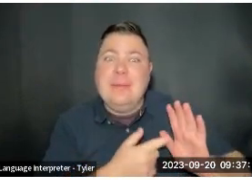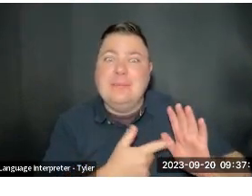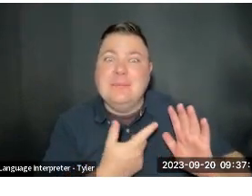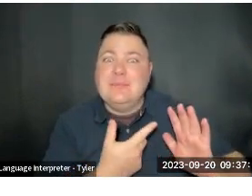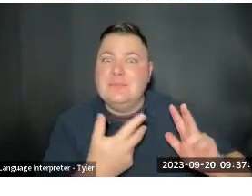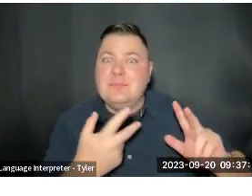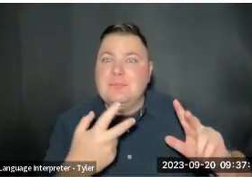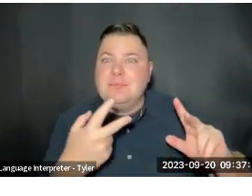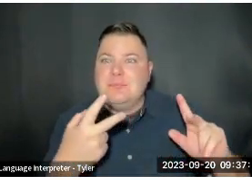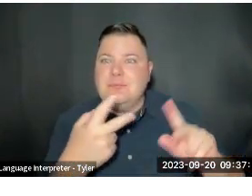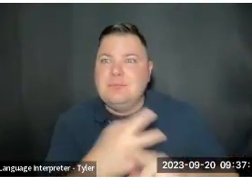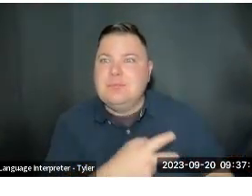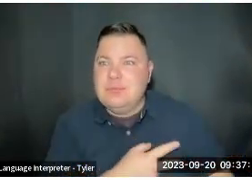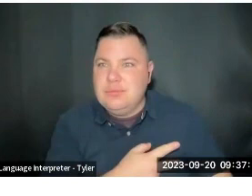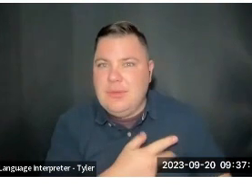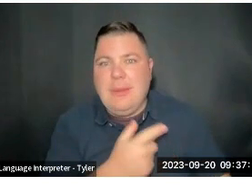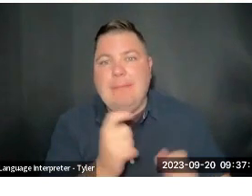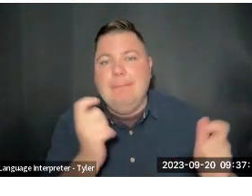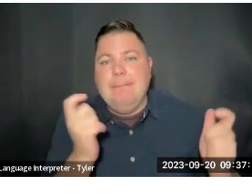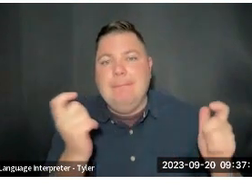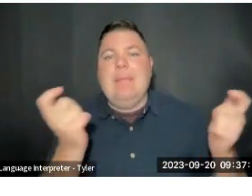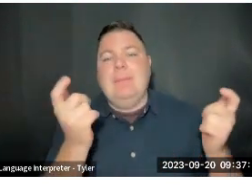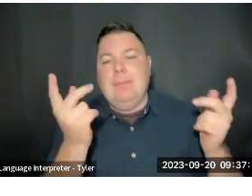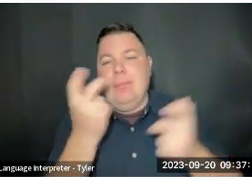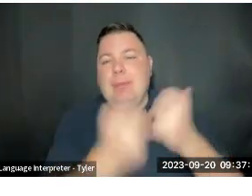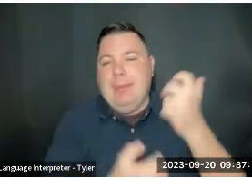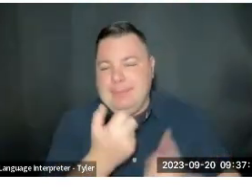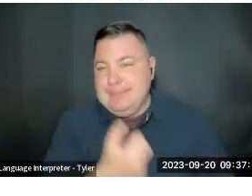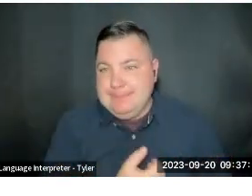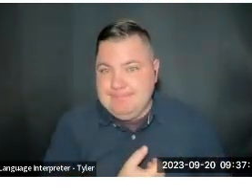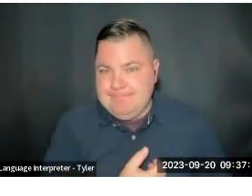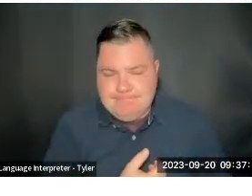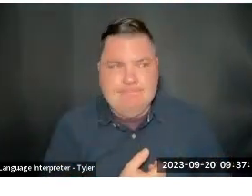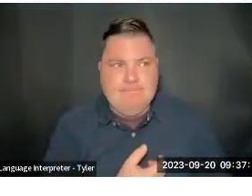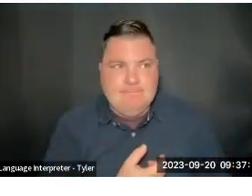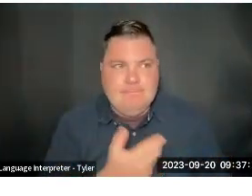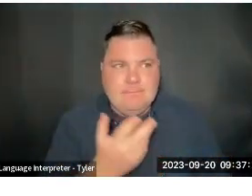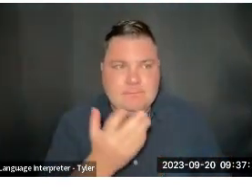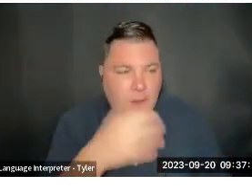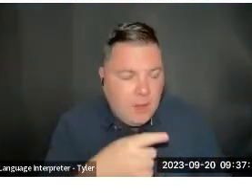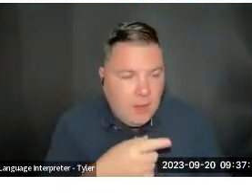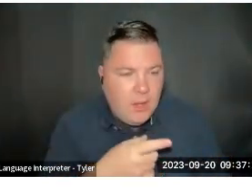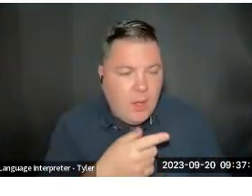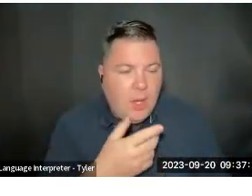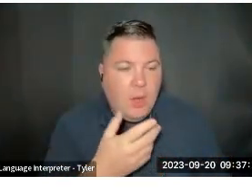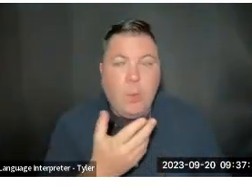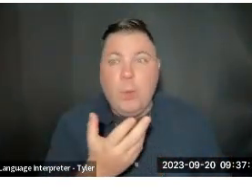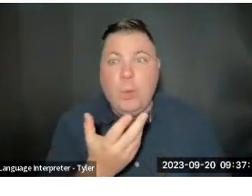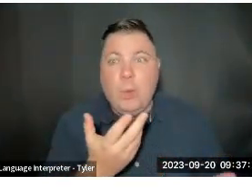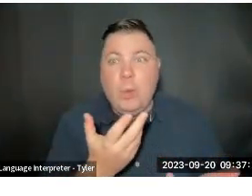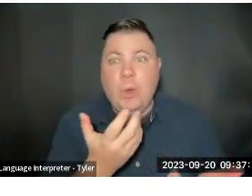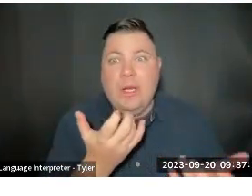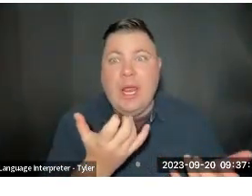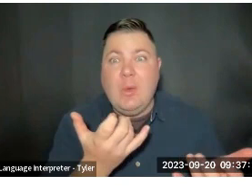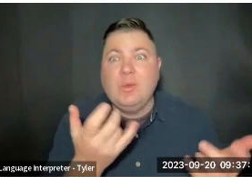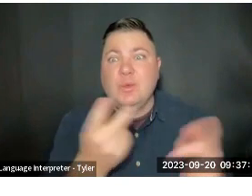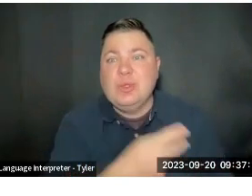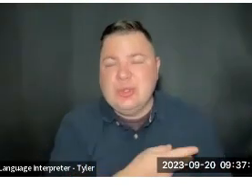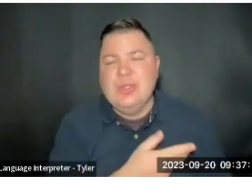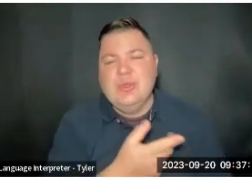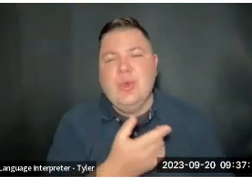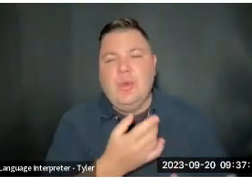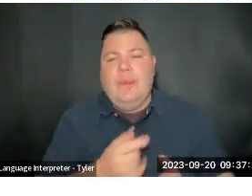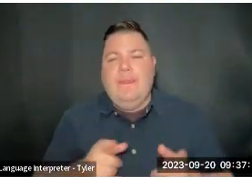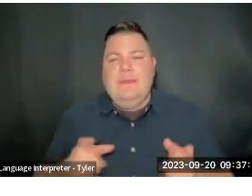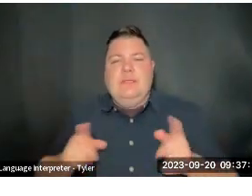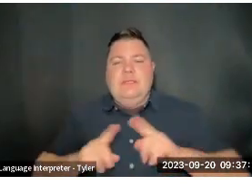into a big problem. And so the real main difference between the two curriculum